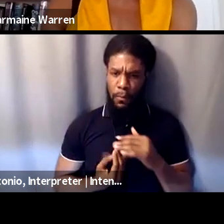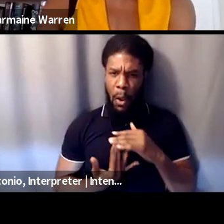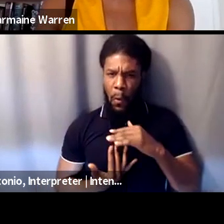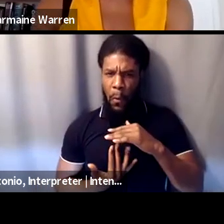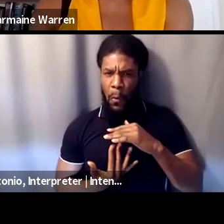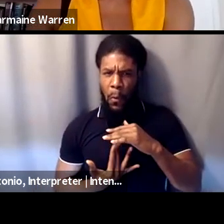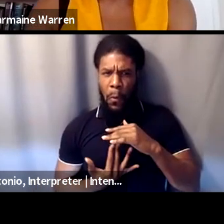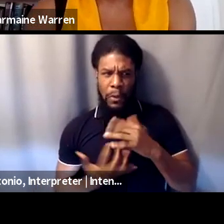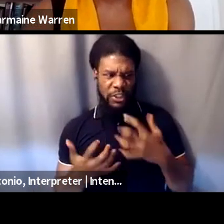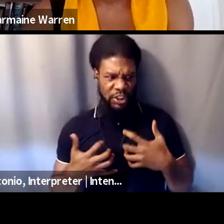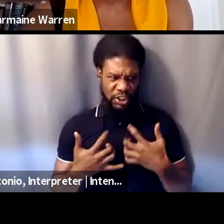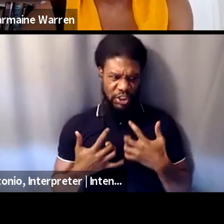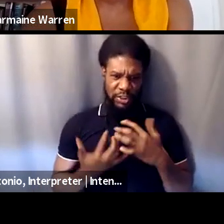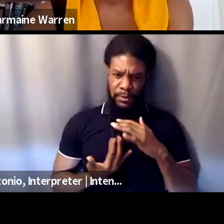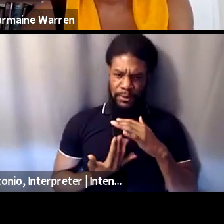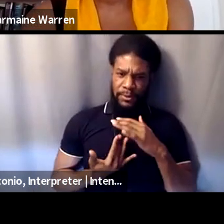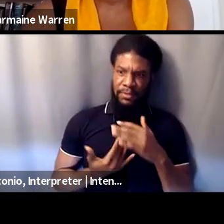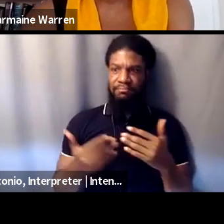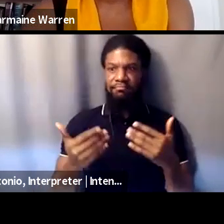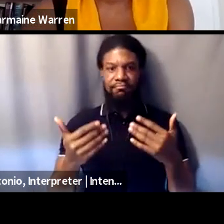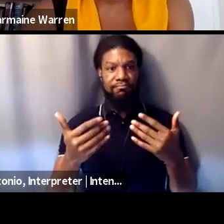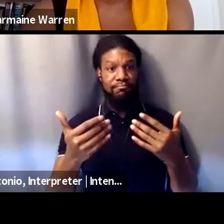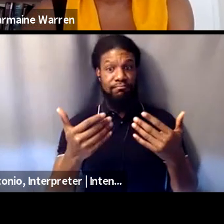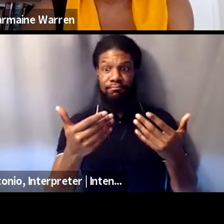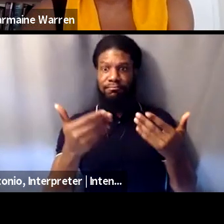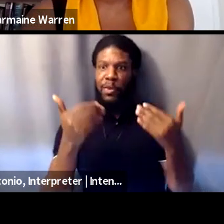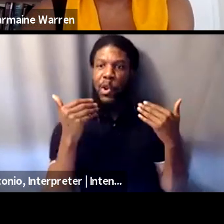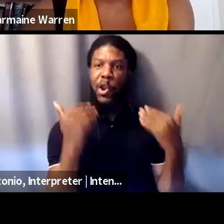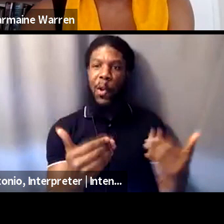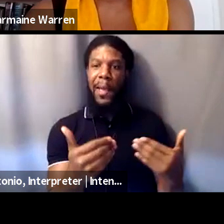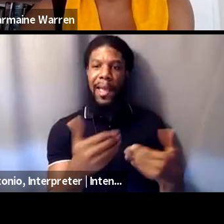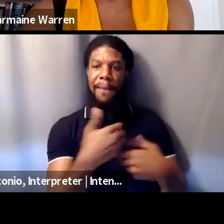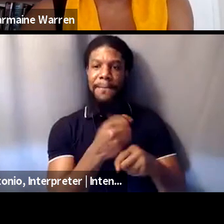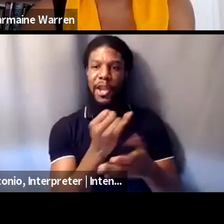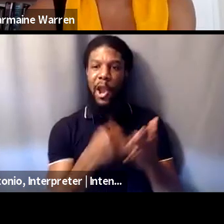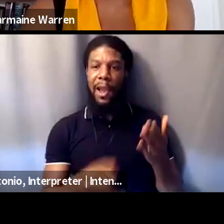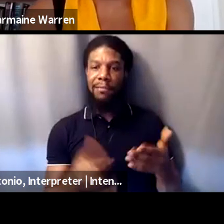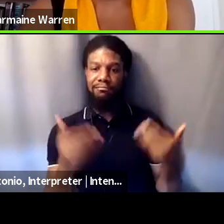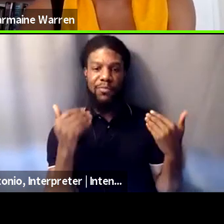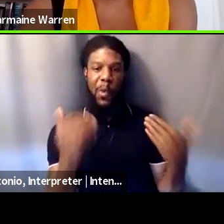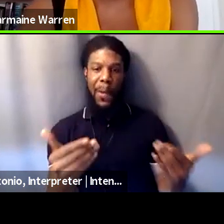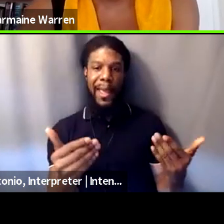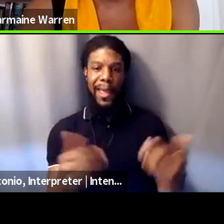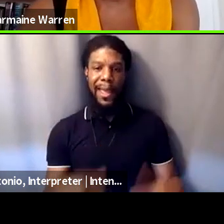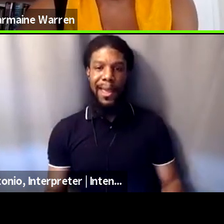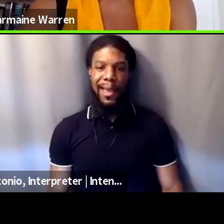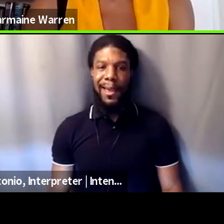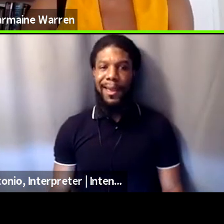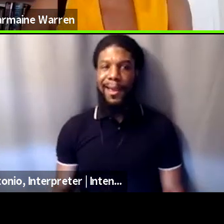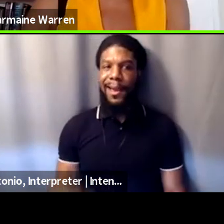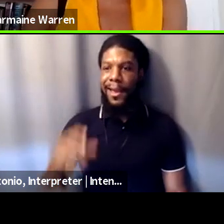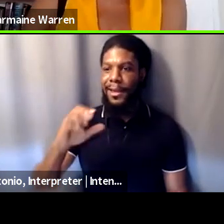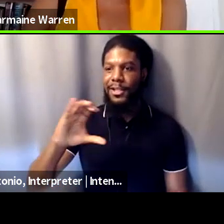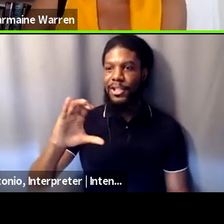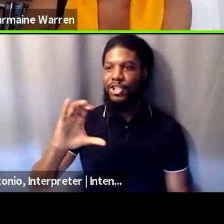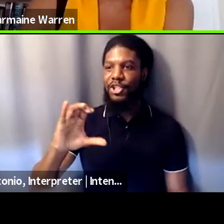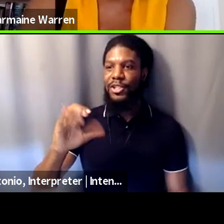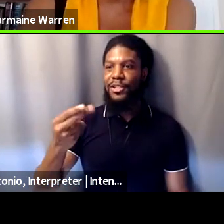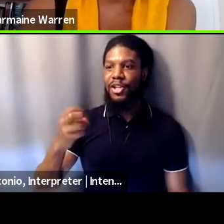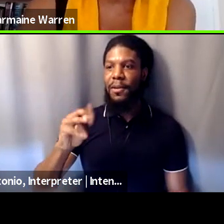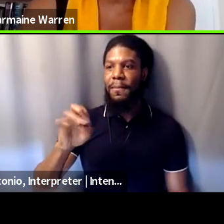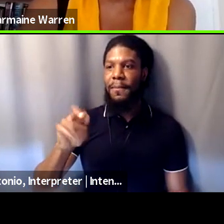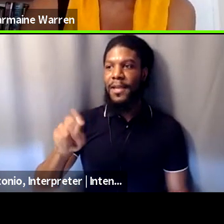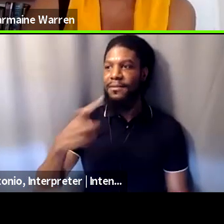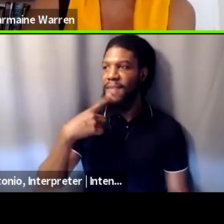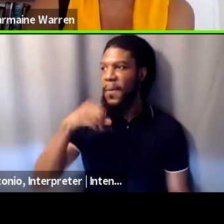your school homework, is jackhammers with parental and, you know, supervisors, of course. You know, and I like, want to stay